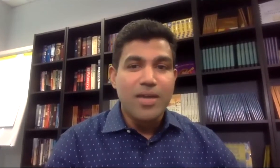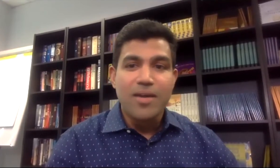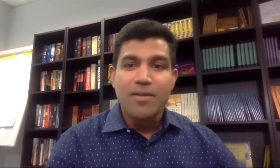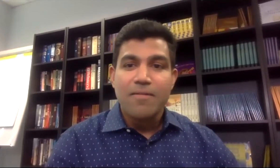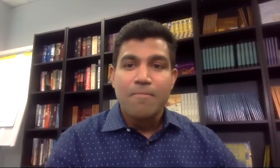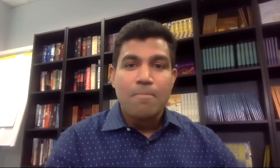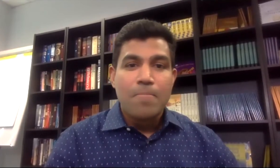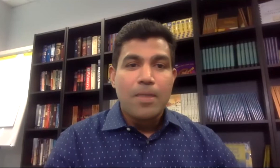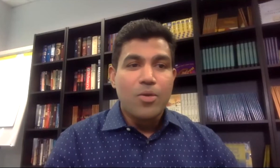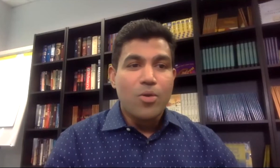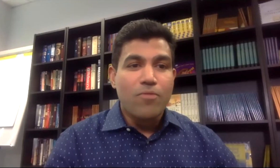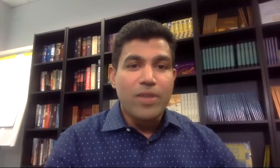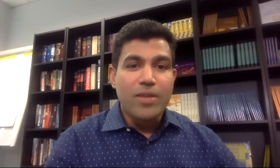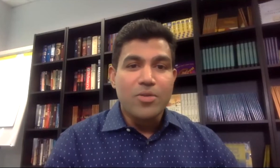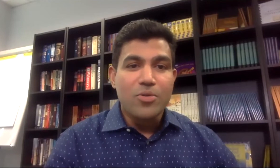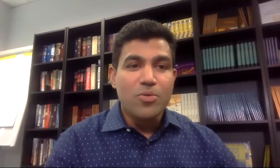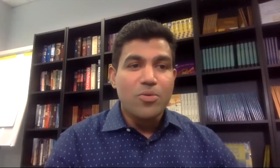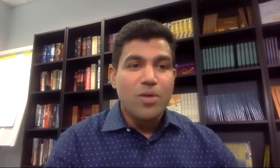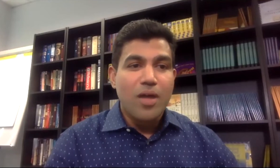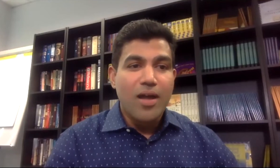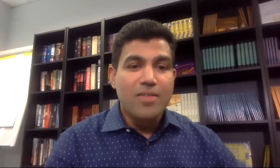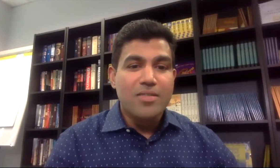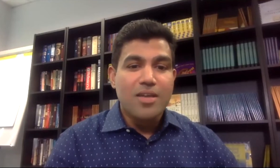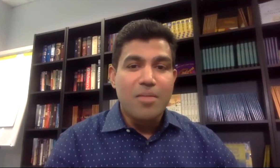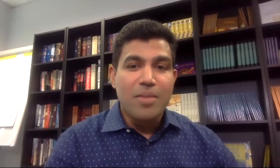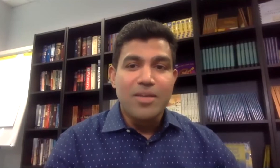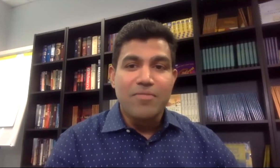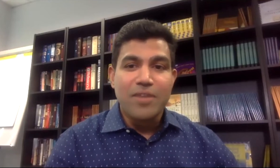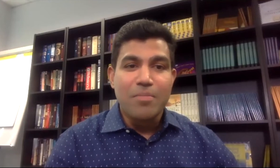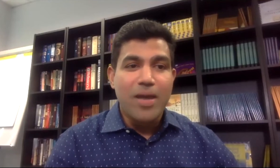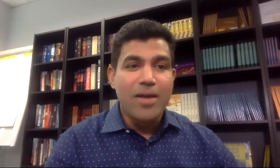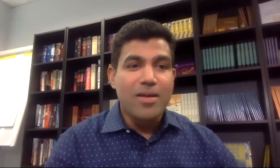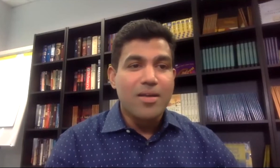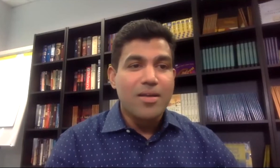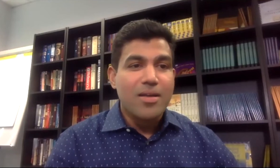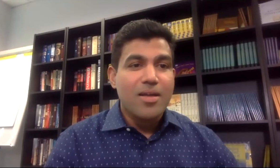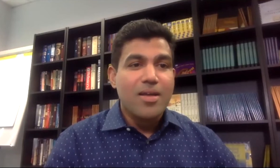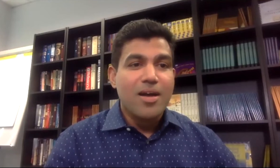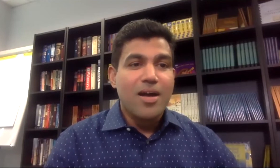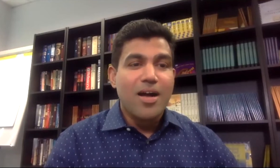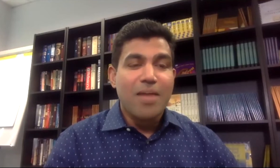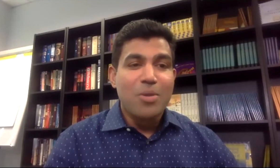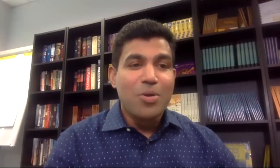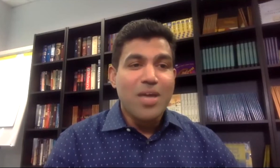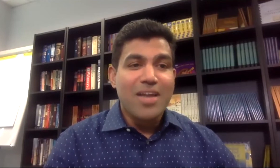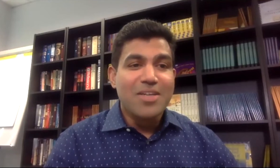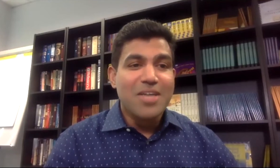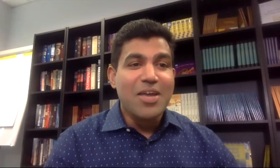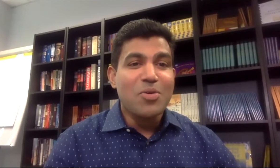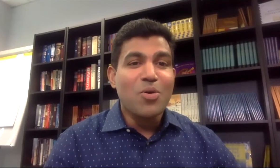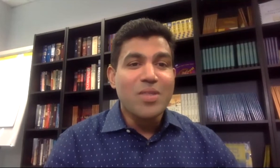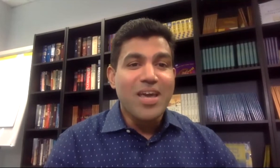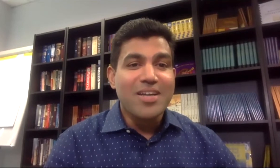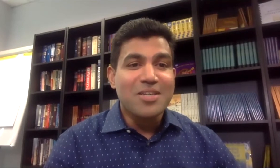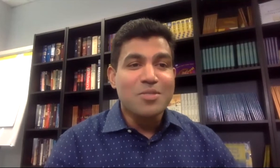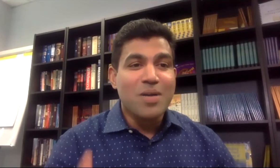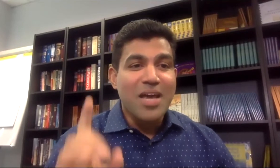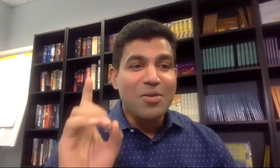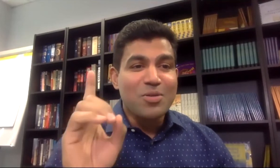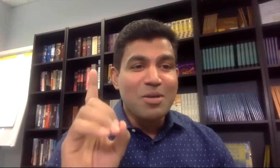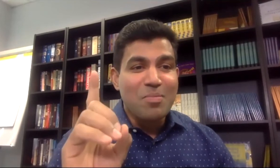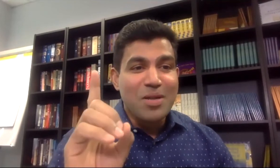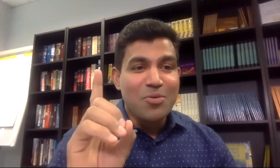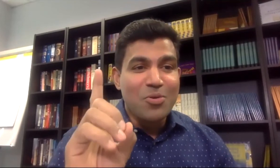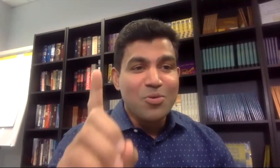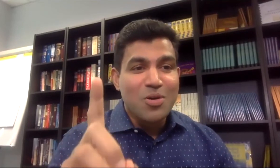shared today, you're free to ask, comment, and feedback. I am not guaranteed I know all the answers, but